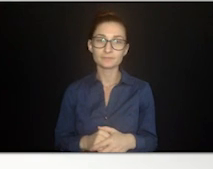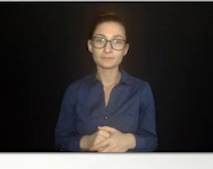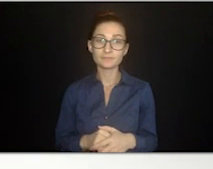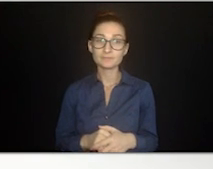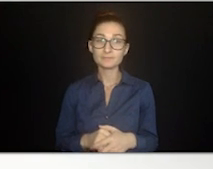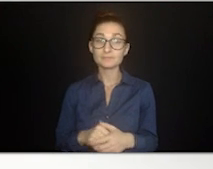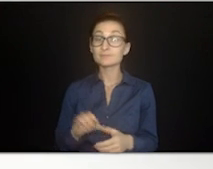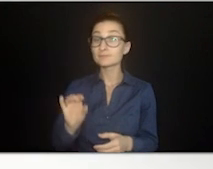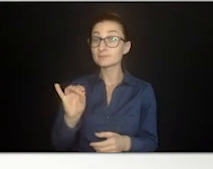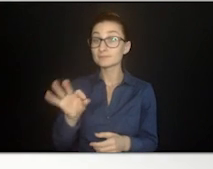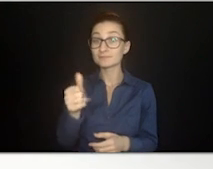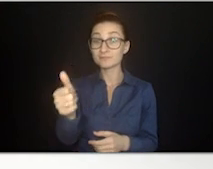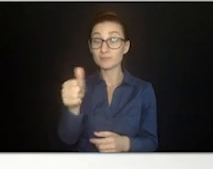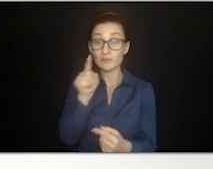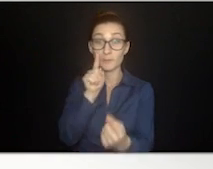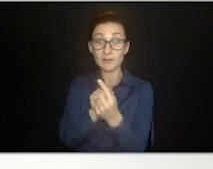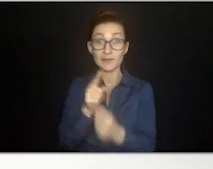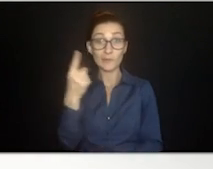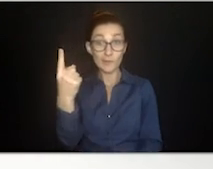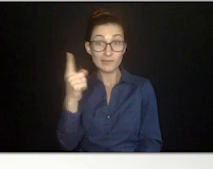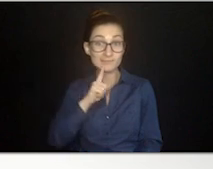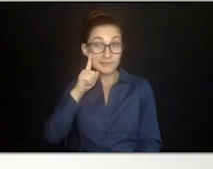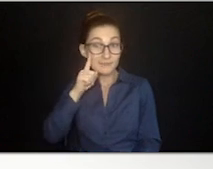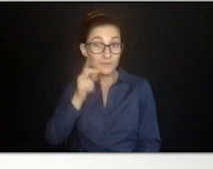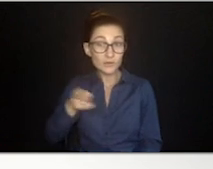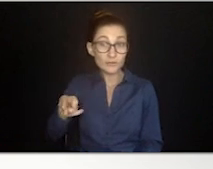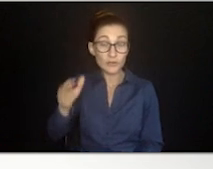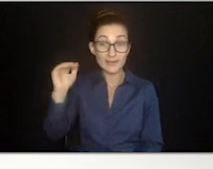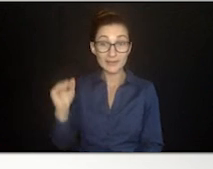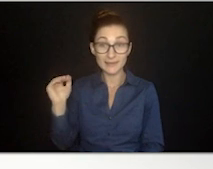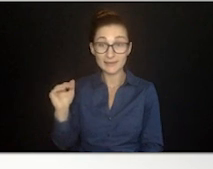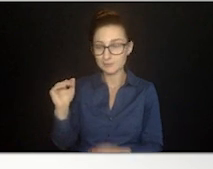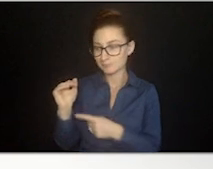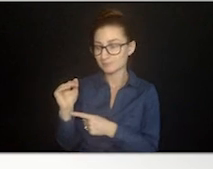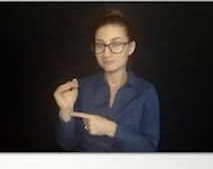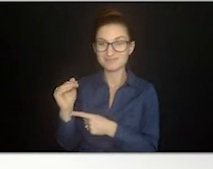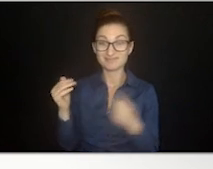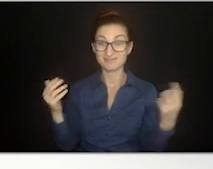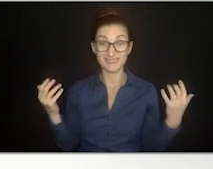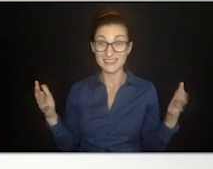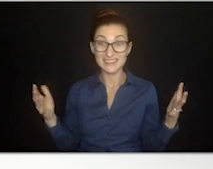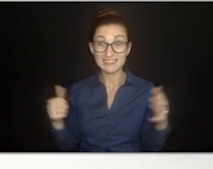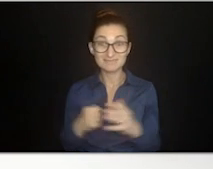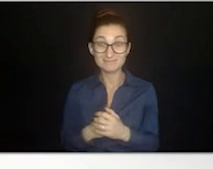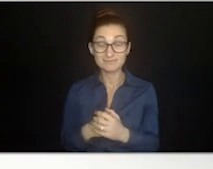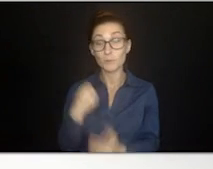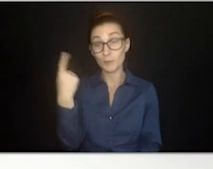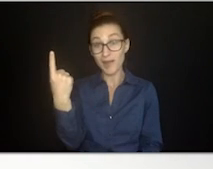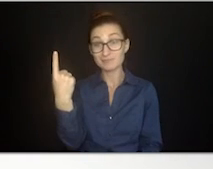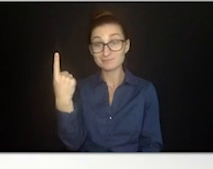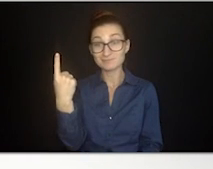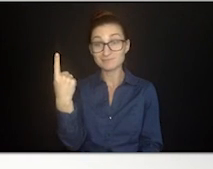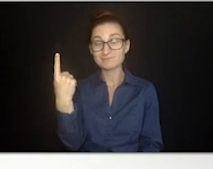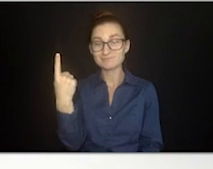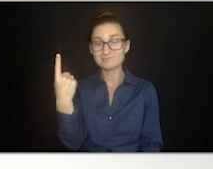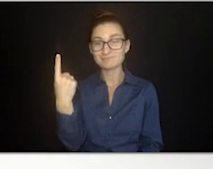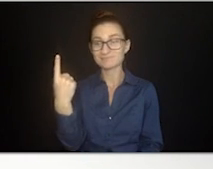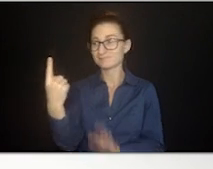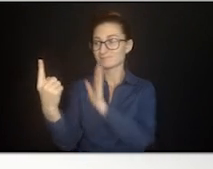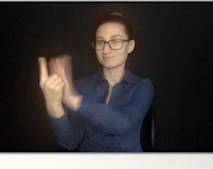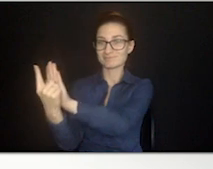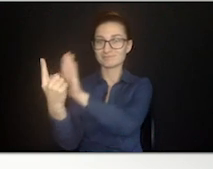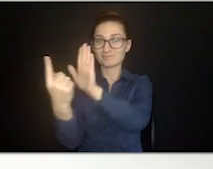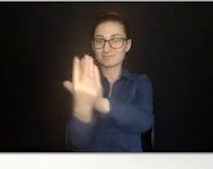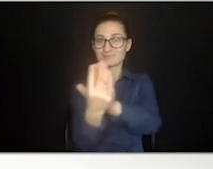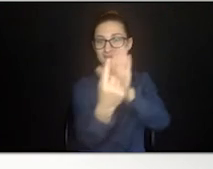If you've had the opportunity to meet one deaf and hard of hearing kid, you've done exactly that. You've met one. Each child is